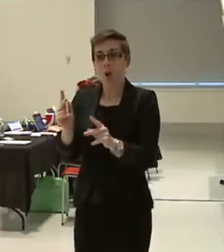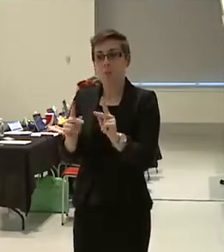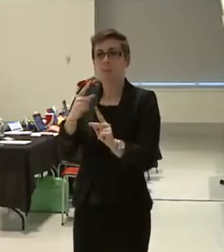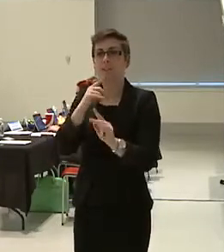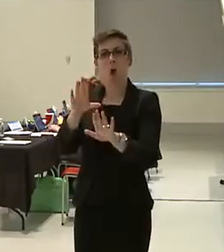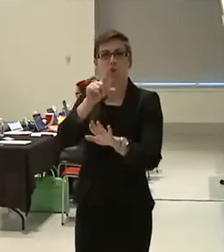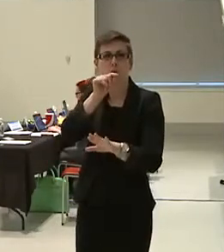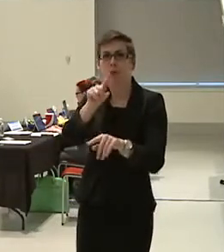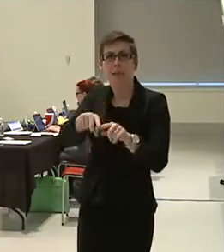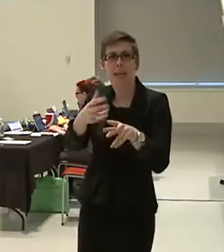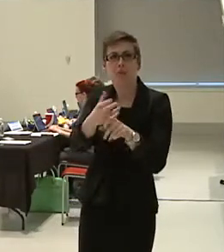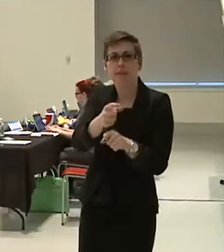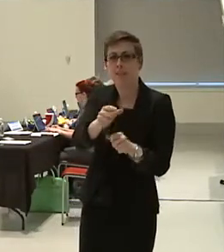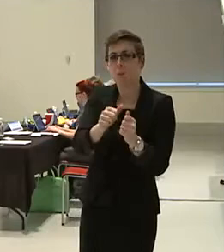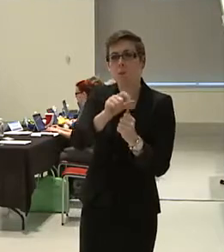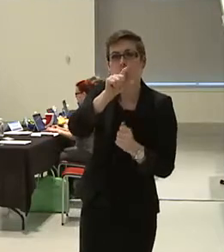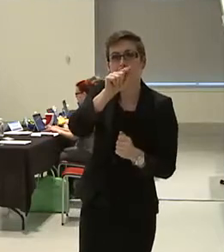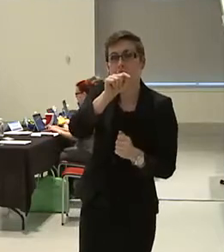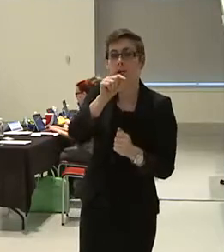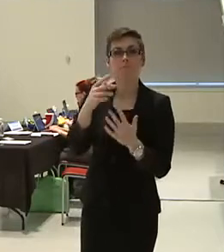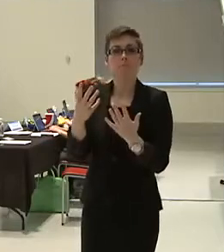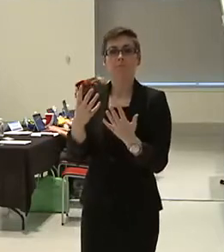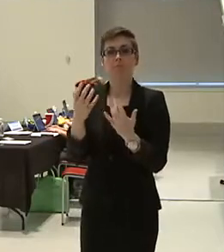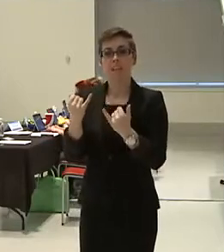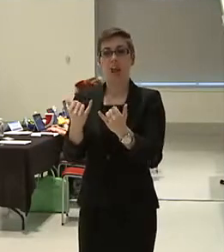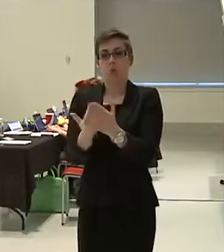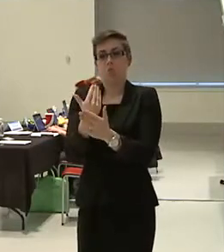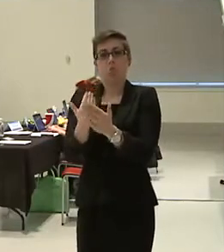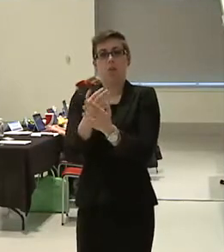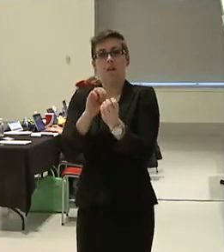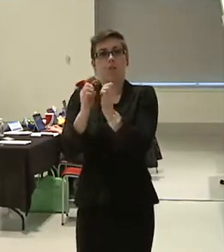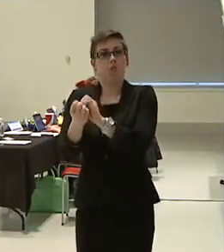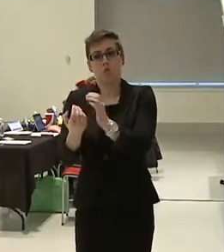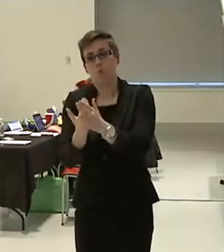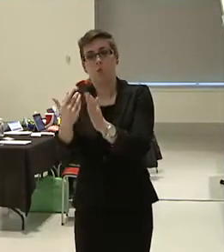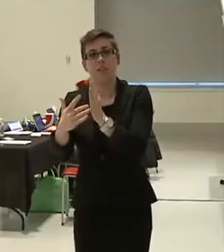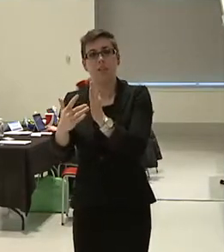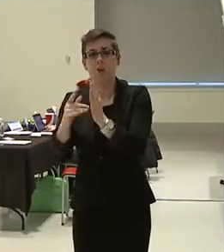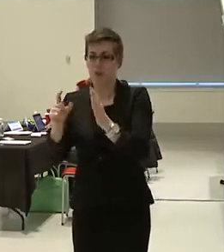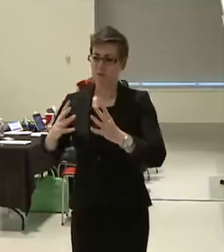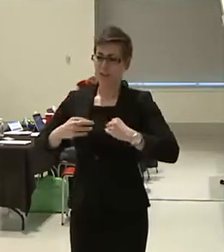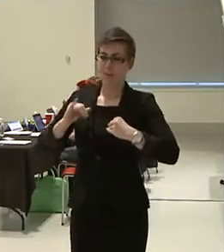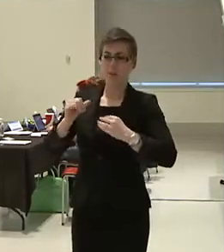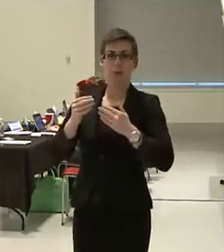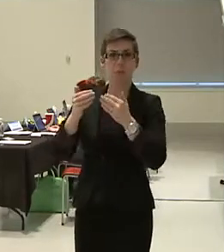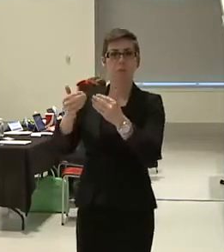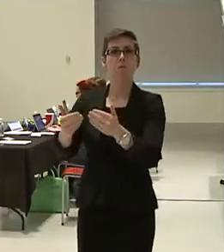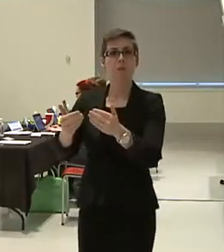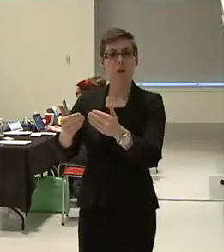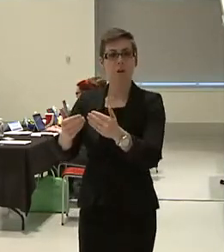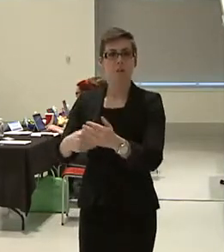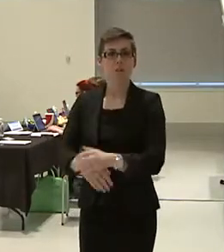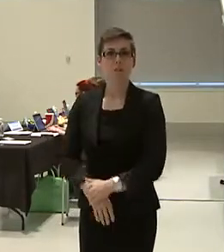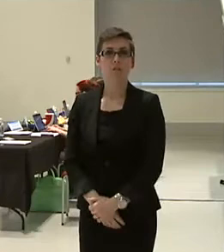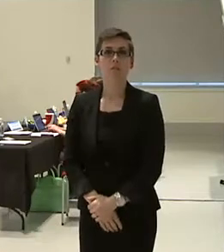Twitter. It's just the latest evolution in communication technology, and we have to accept that.